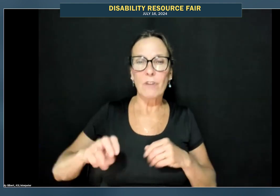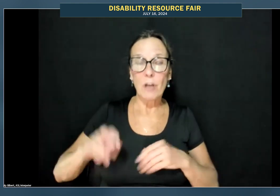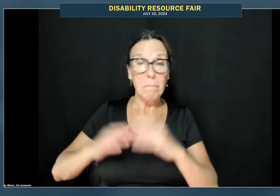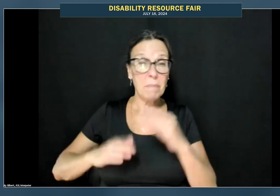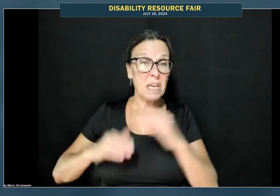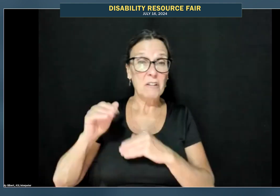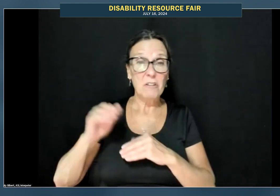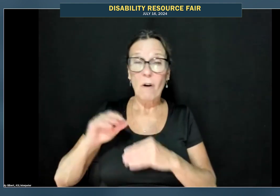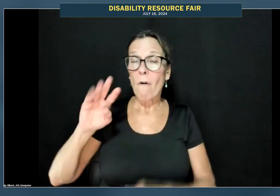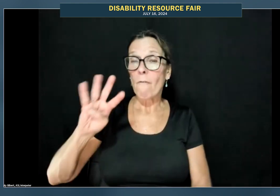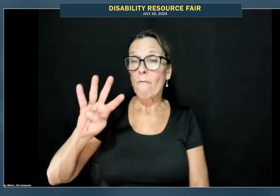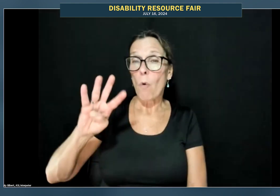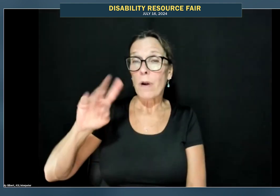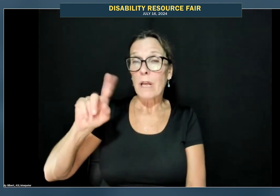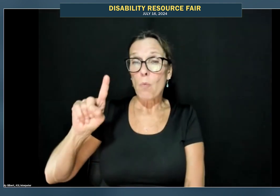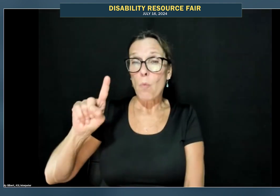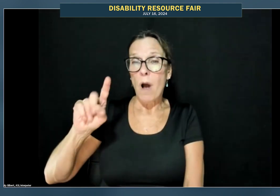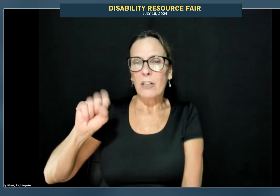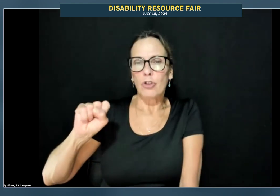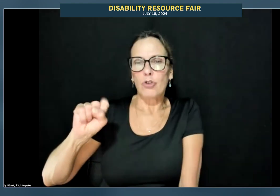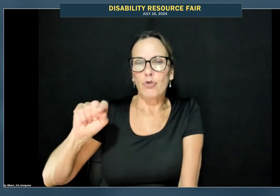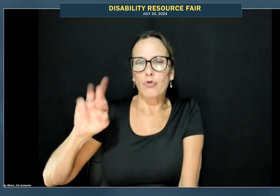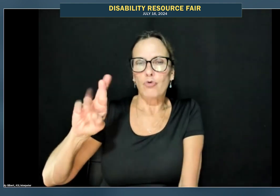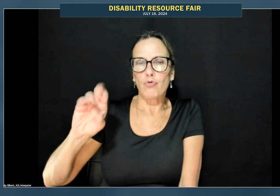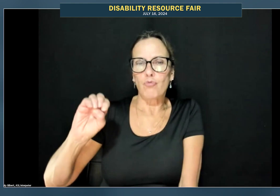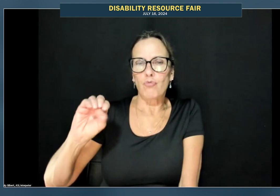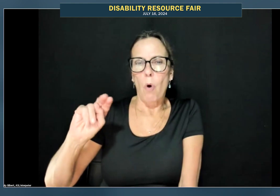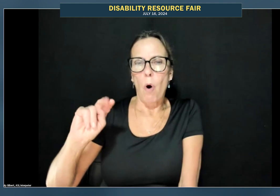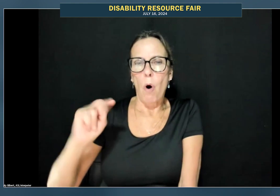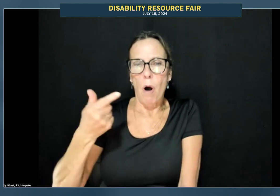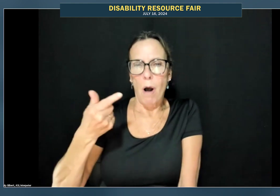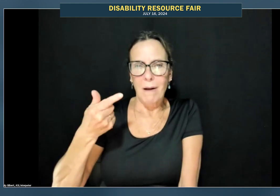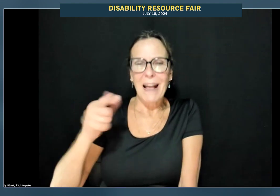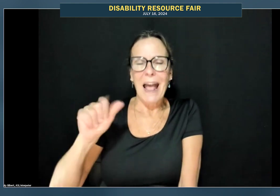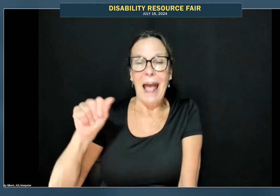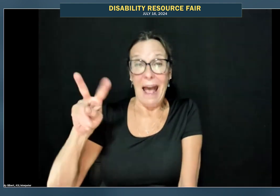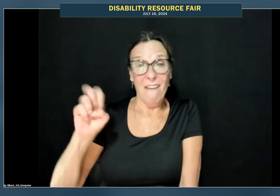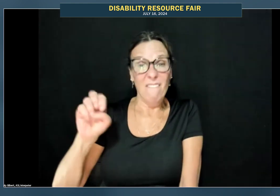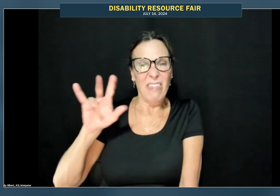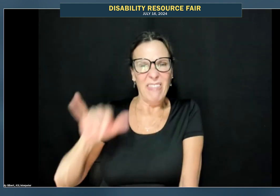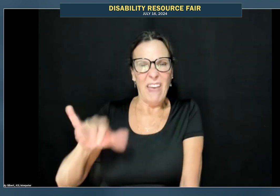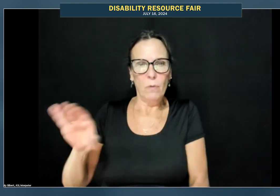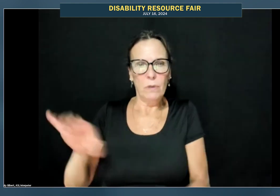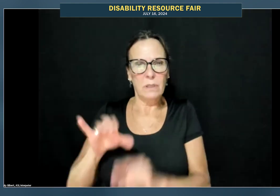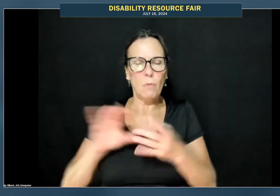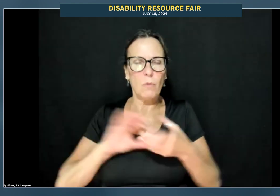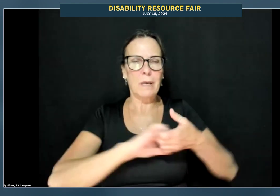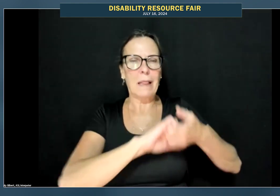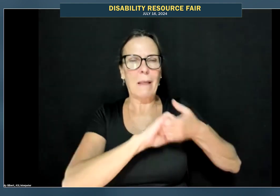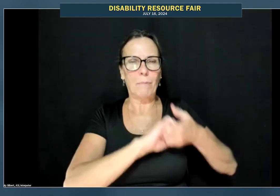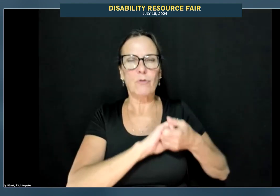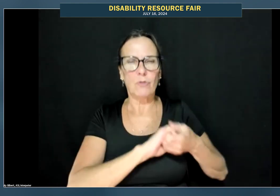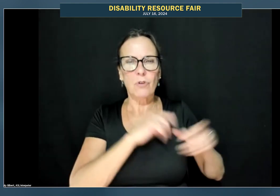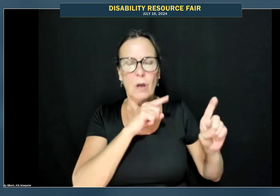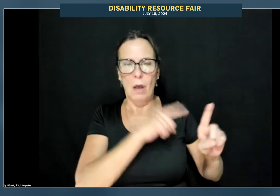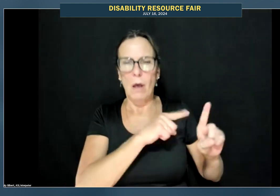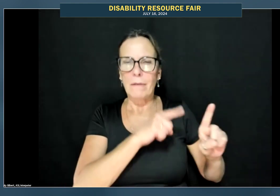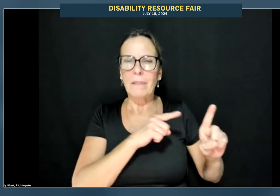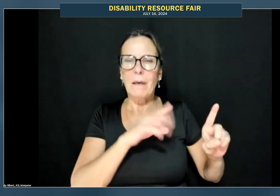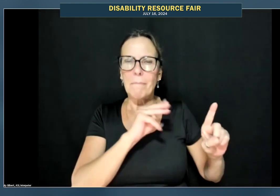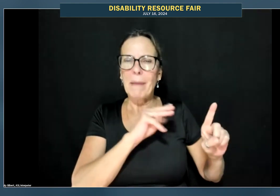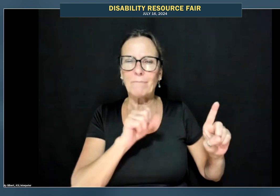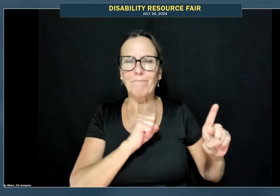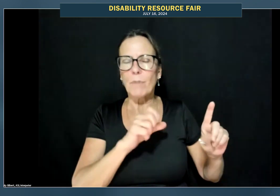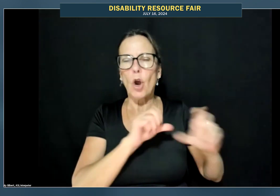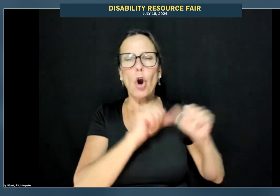addition to the building at 41 Strong Avenue. And that was done with the collaboration of the Massachusetts Architectural Access Board and also